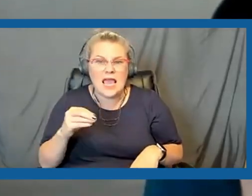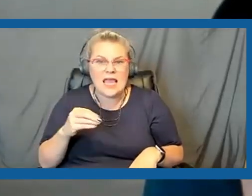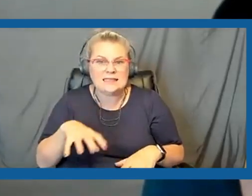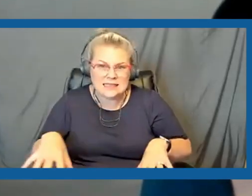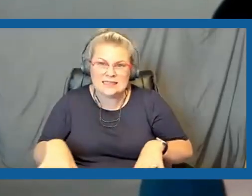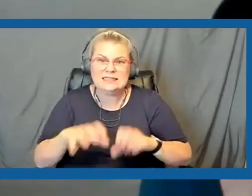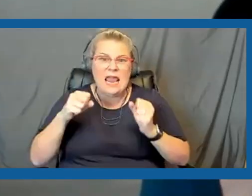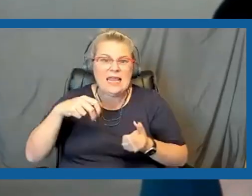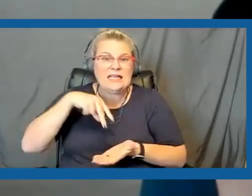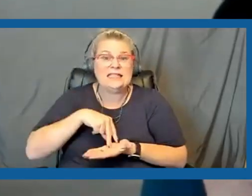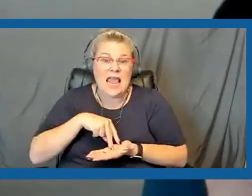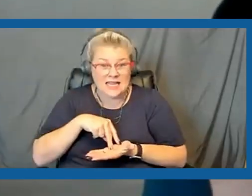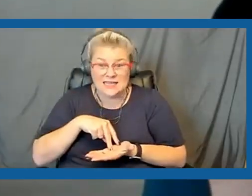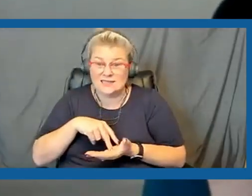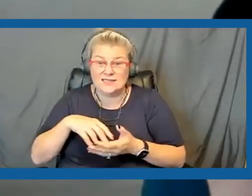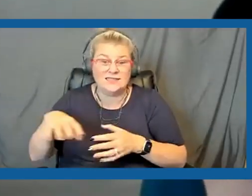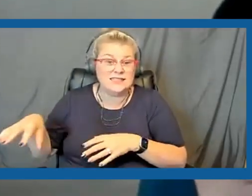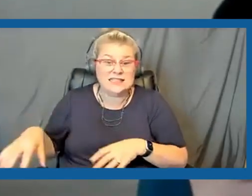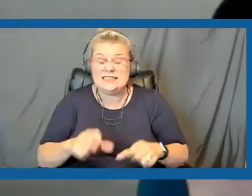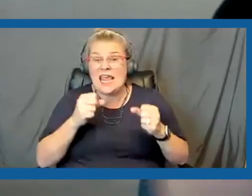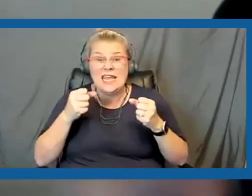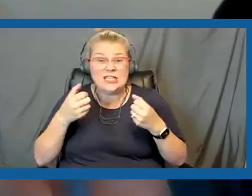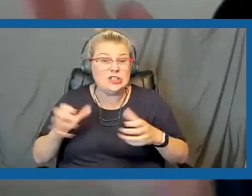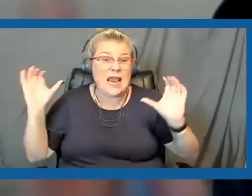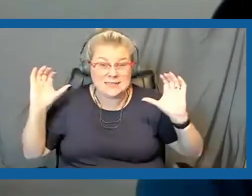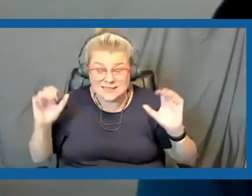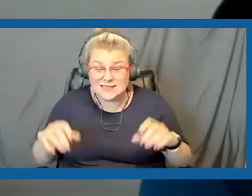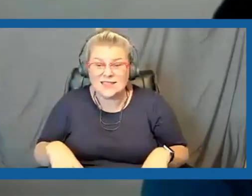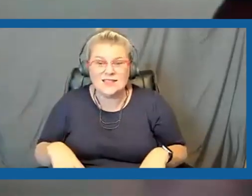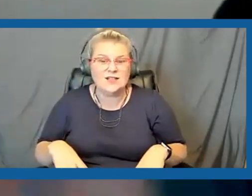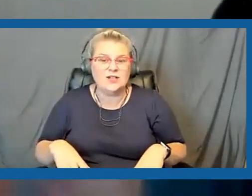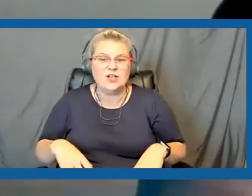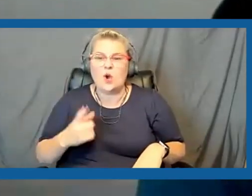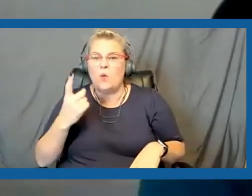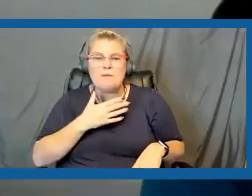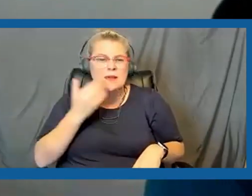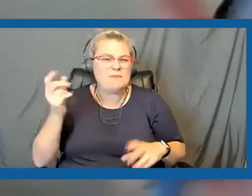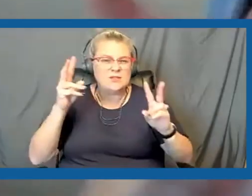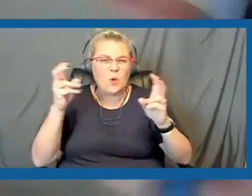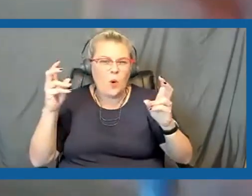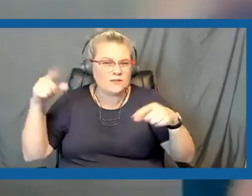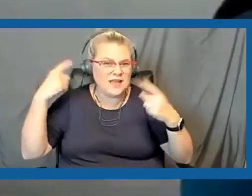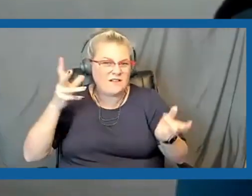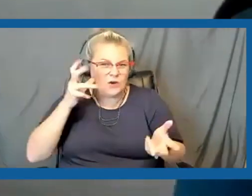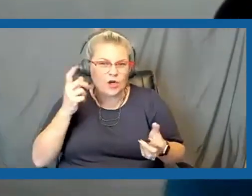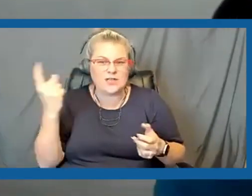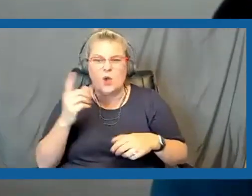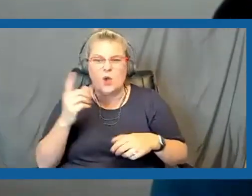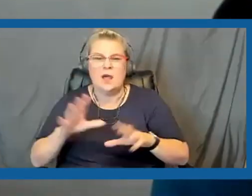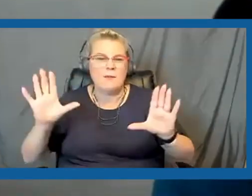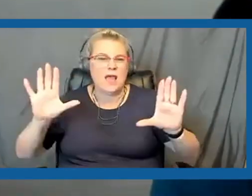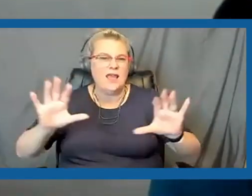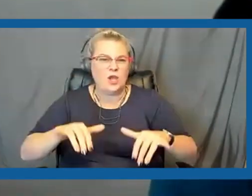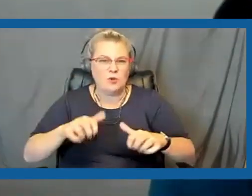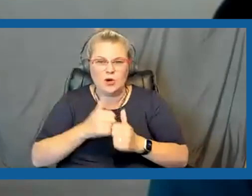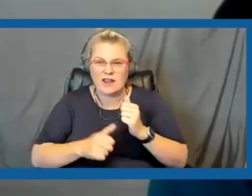stand, take a chance. You know, one of my best quotes I ever hear, and I always have it on my computer every job I